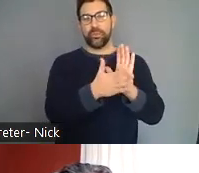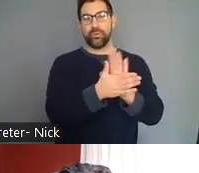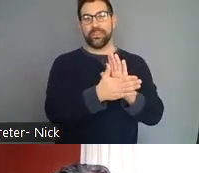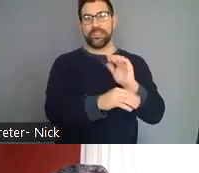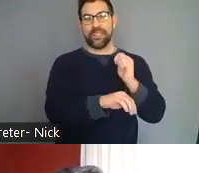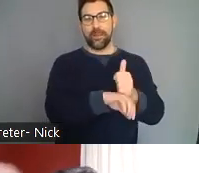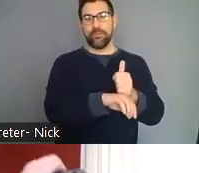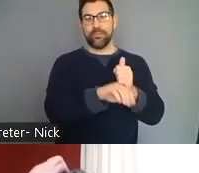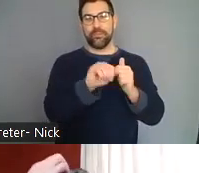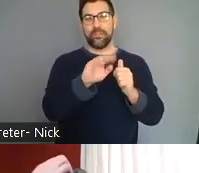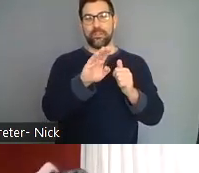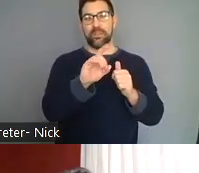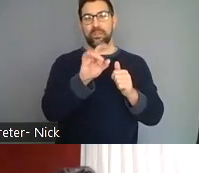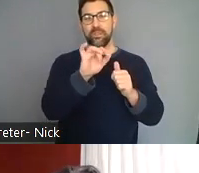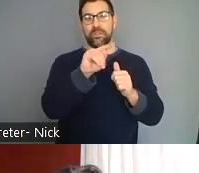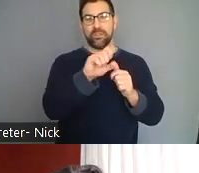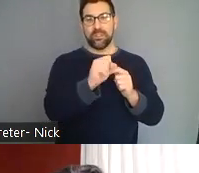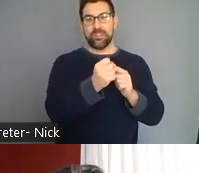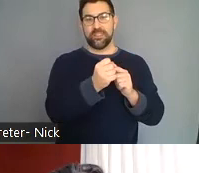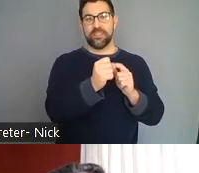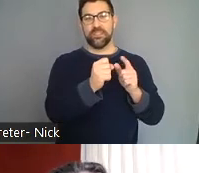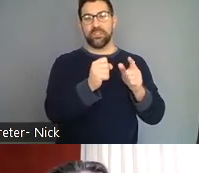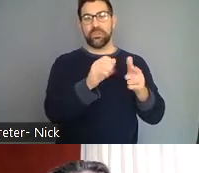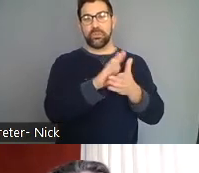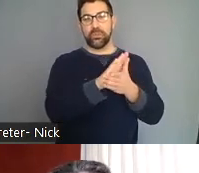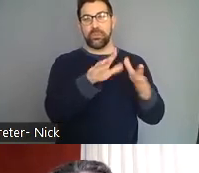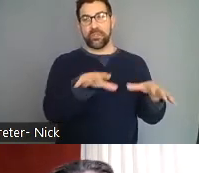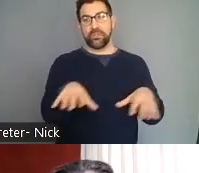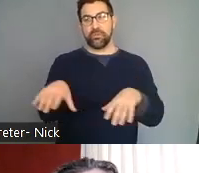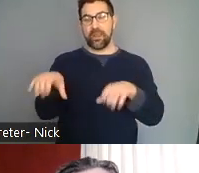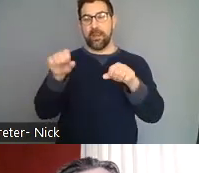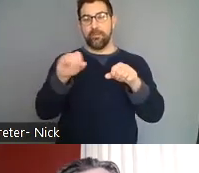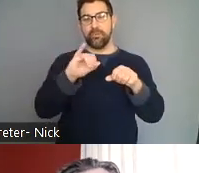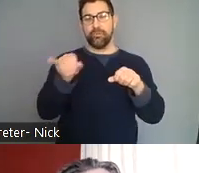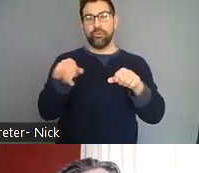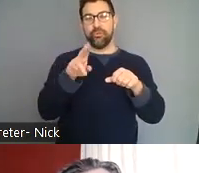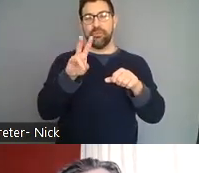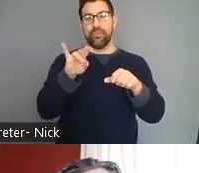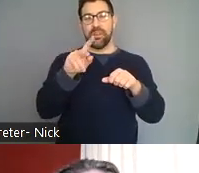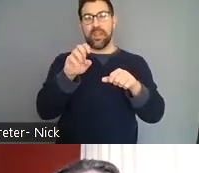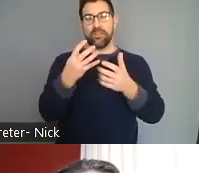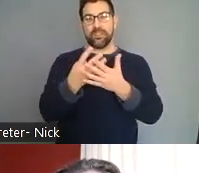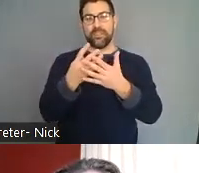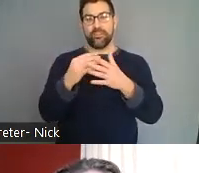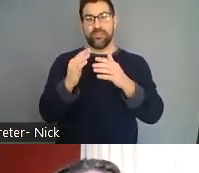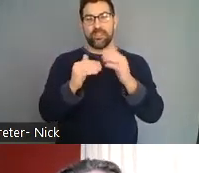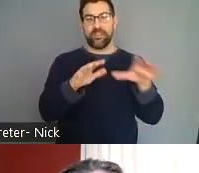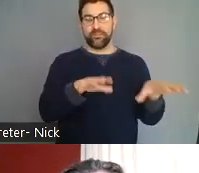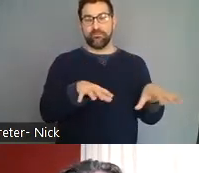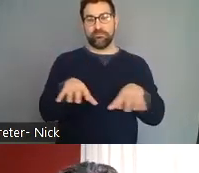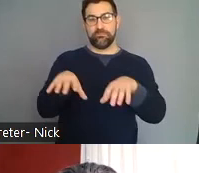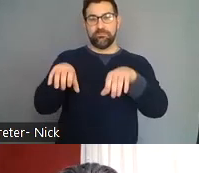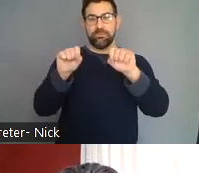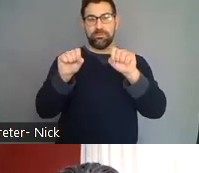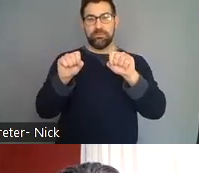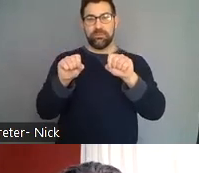an abolitionist school, and they took over actually a juvenile detention facility. And it's a collective, you